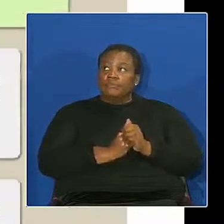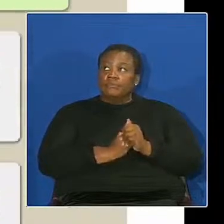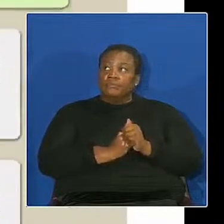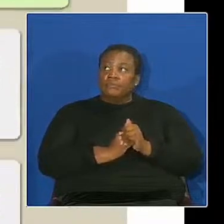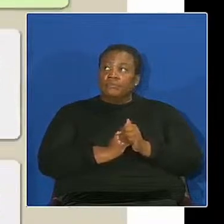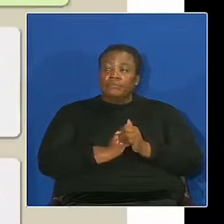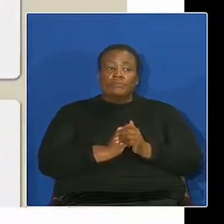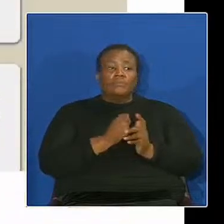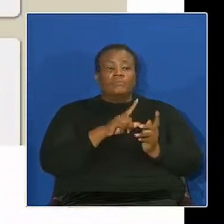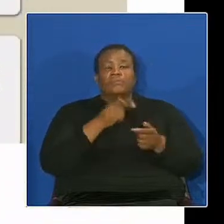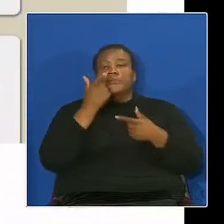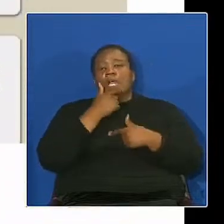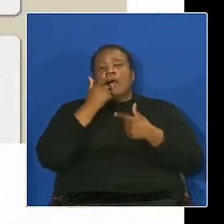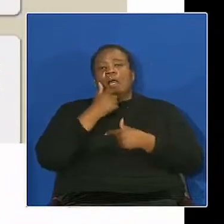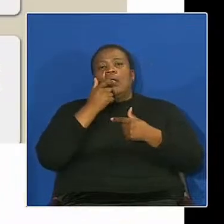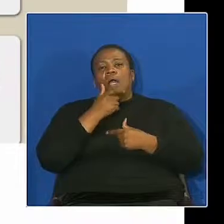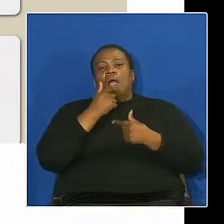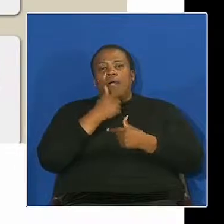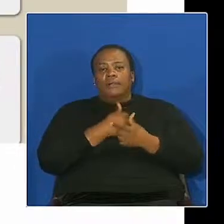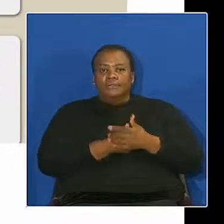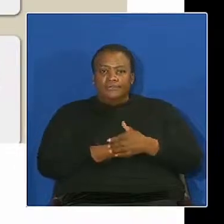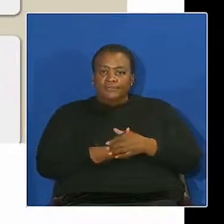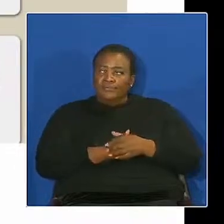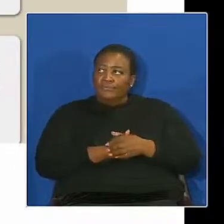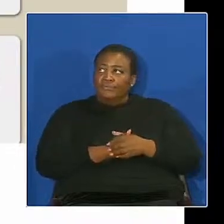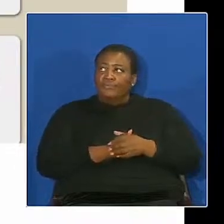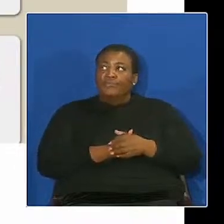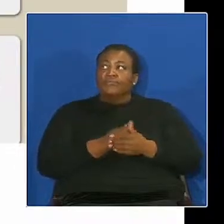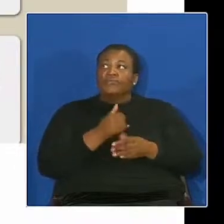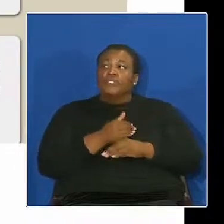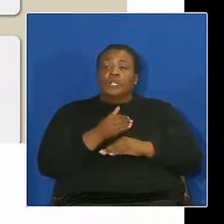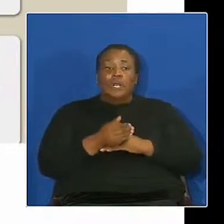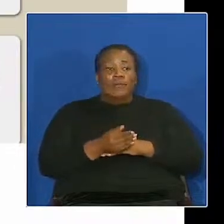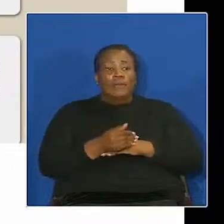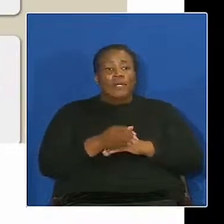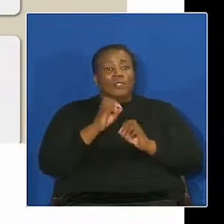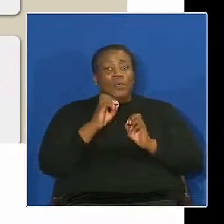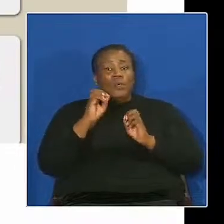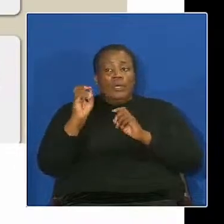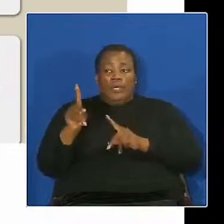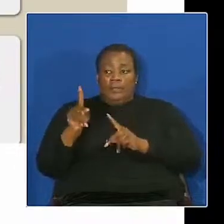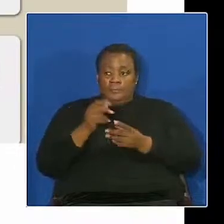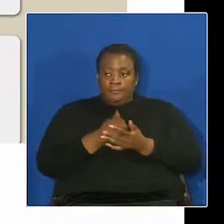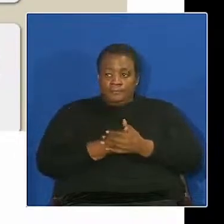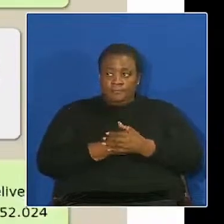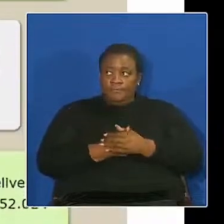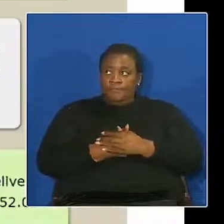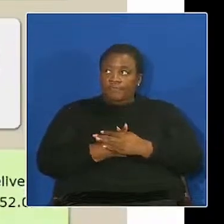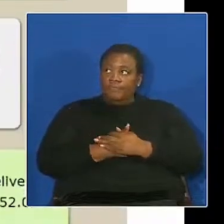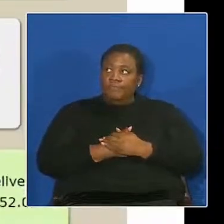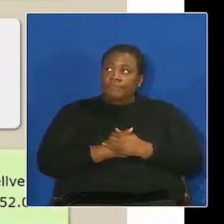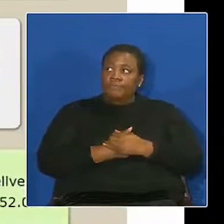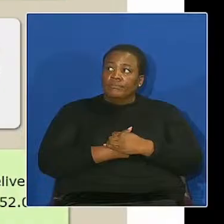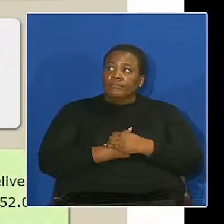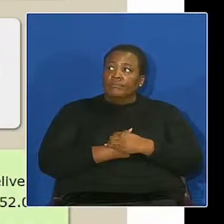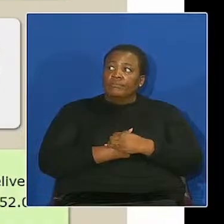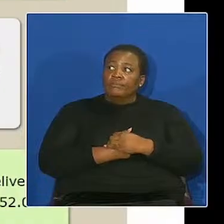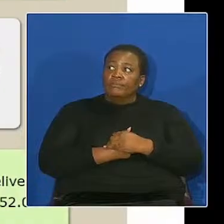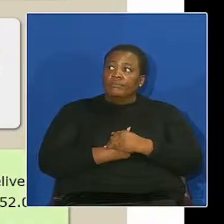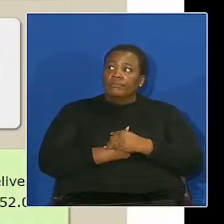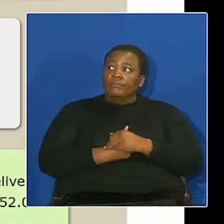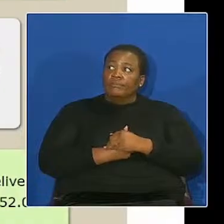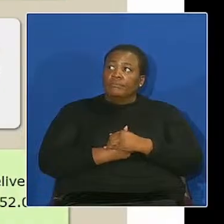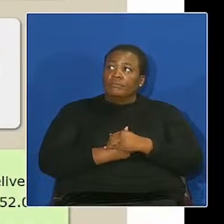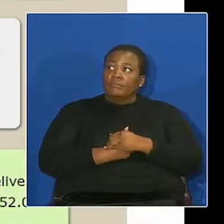after that with a ha ha ha. After that, it's okay. Okay. That, which